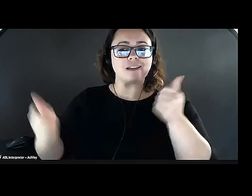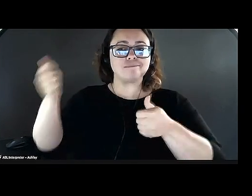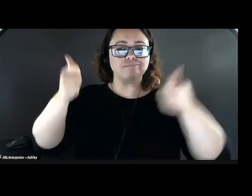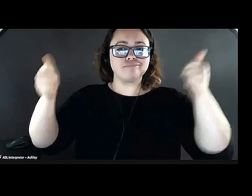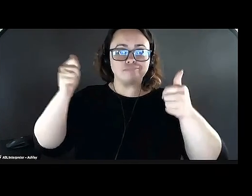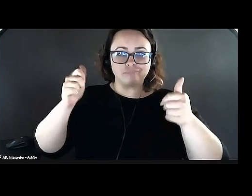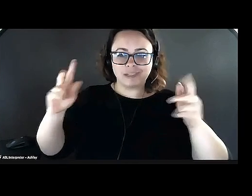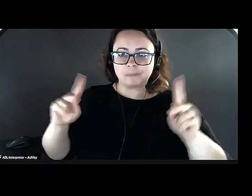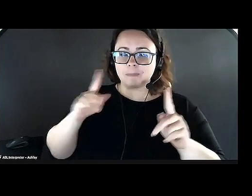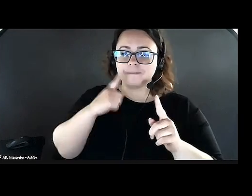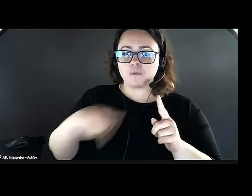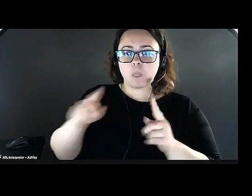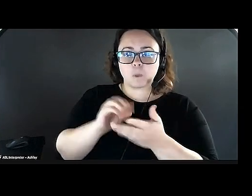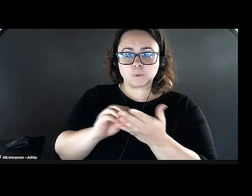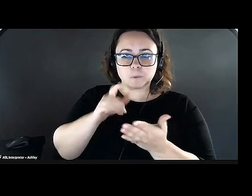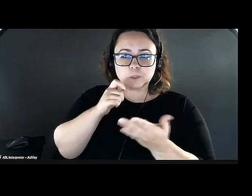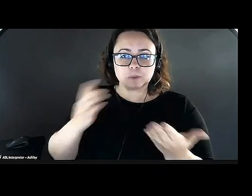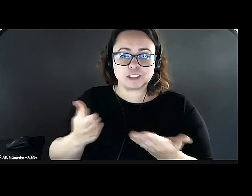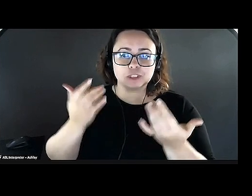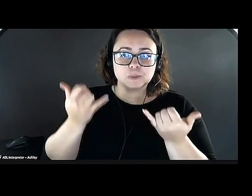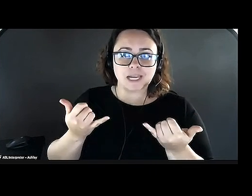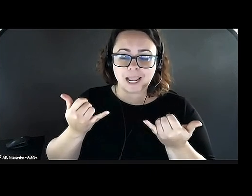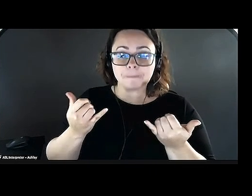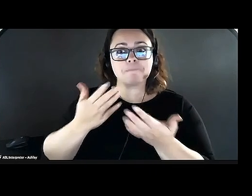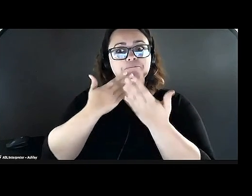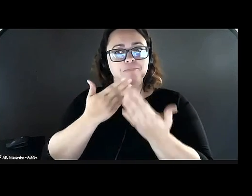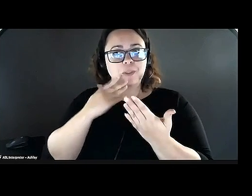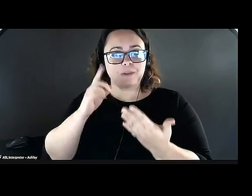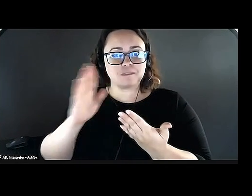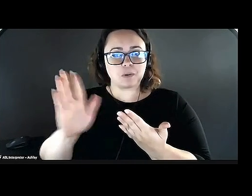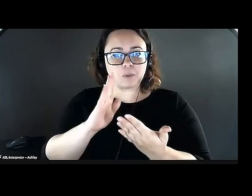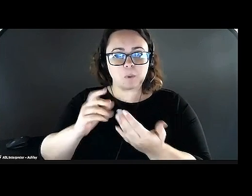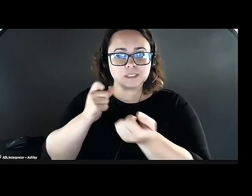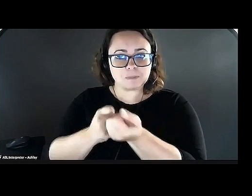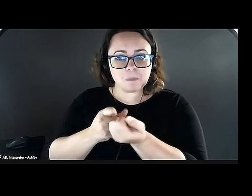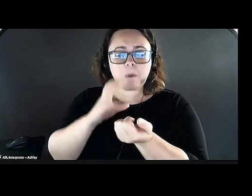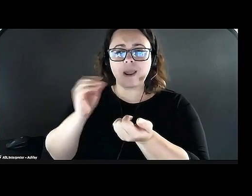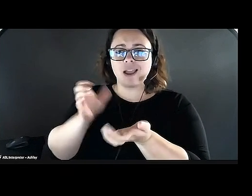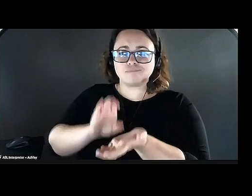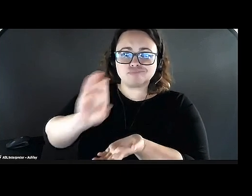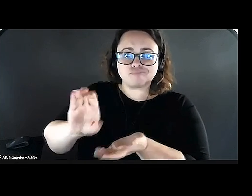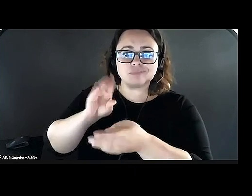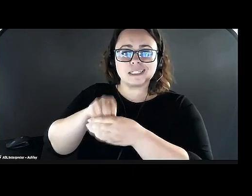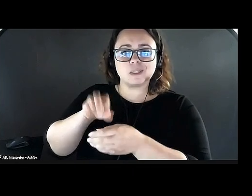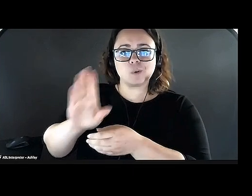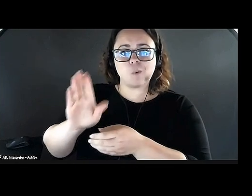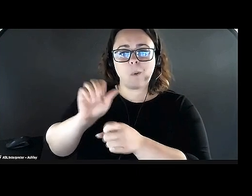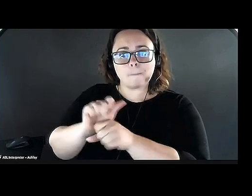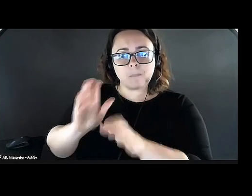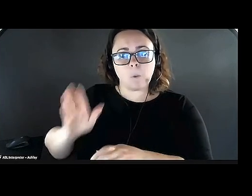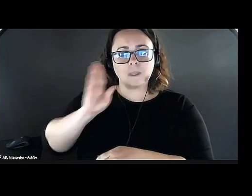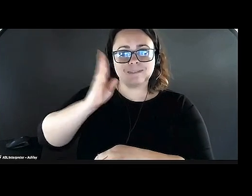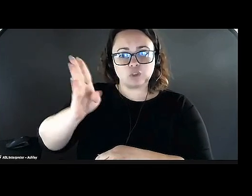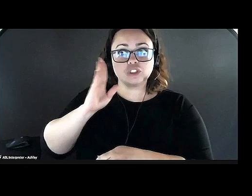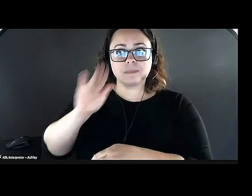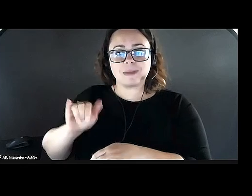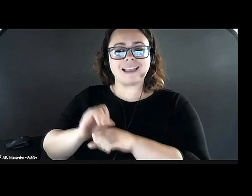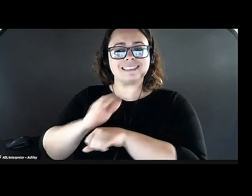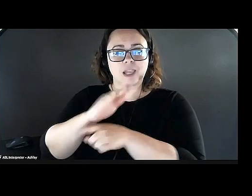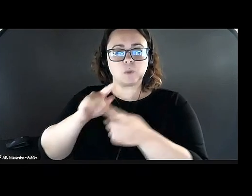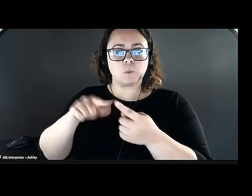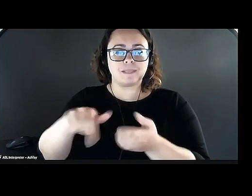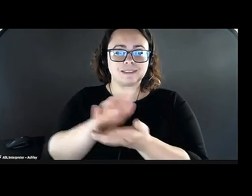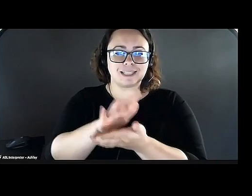of the students who are here today. Thank you for your support and for investing in your employees' future by sending them to this